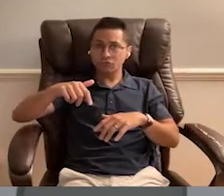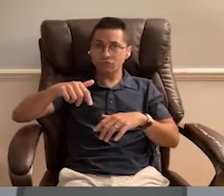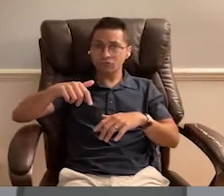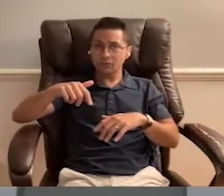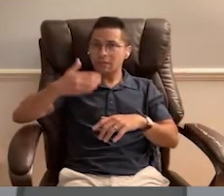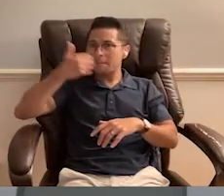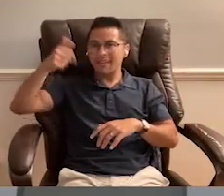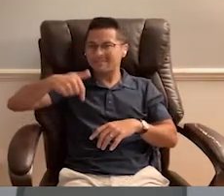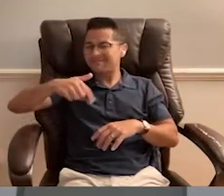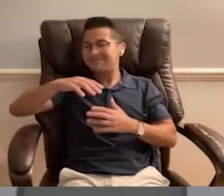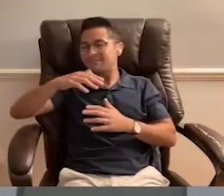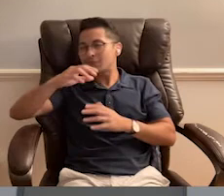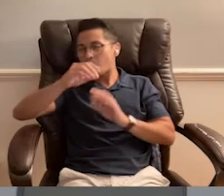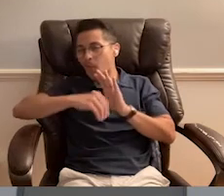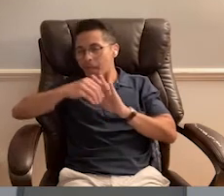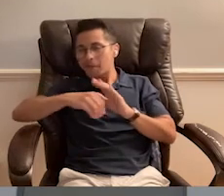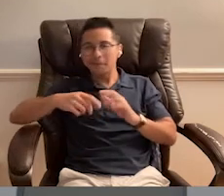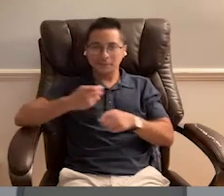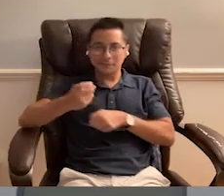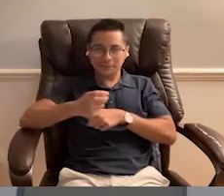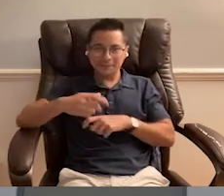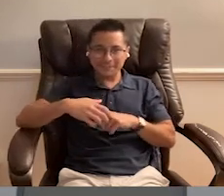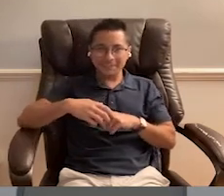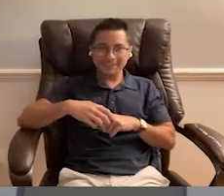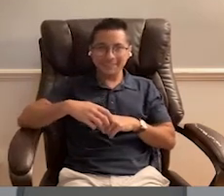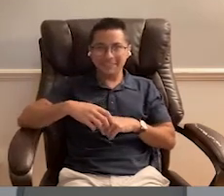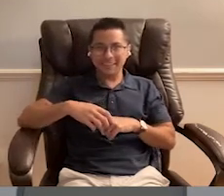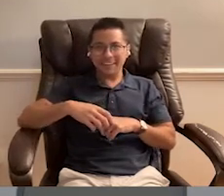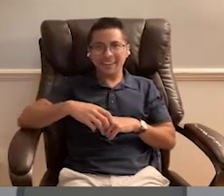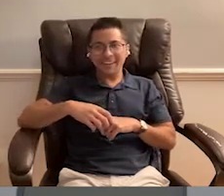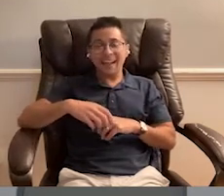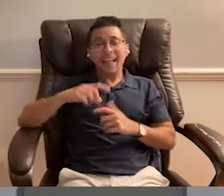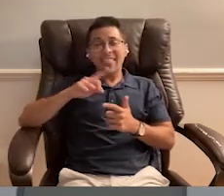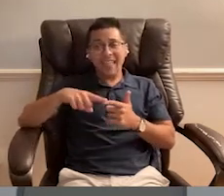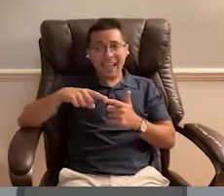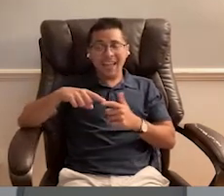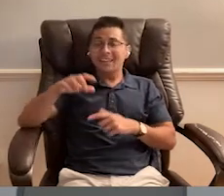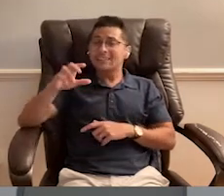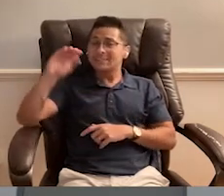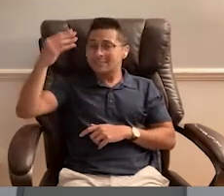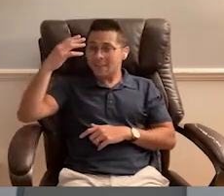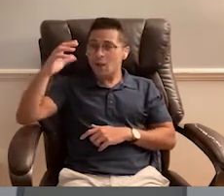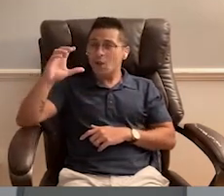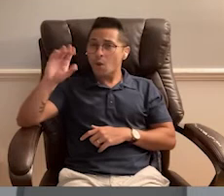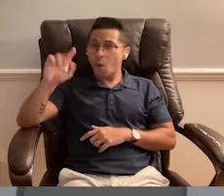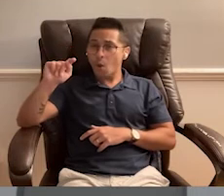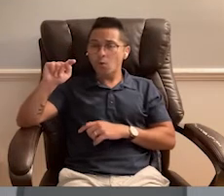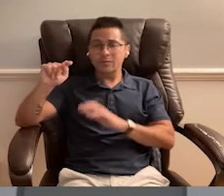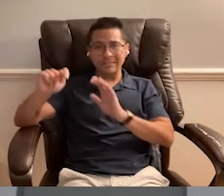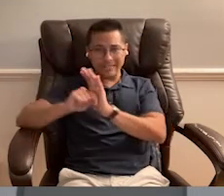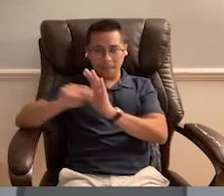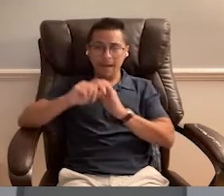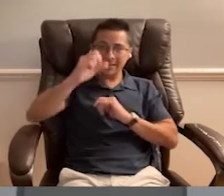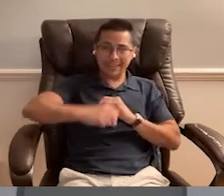Jacksonville, Central, which is shameless plug here, the best, Orlando. Just kidding, if you live somewhere else, of course, they're the best as well. And